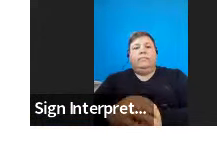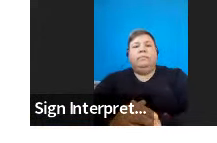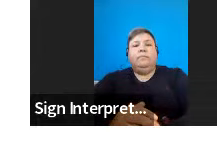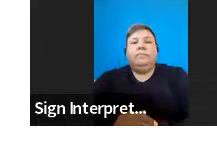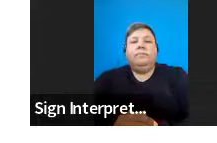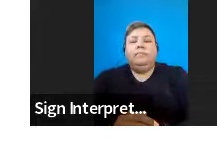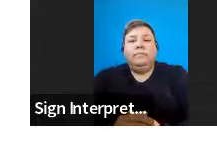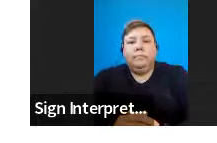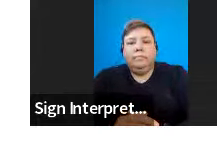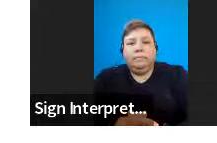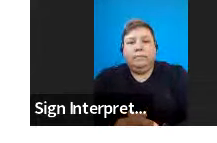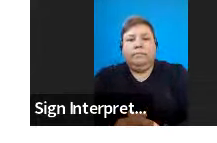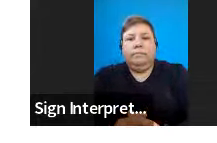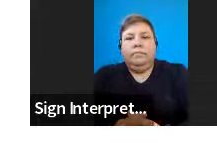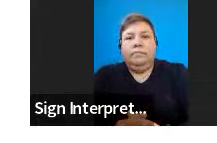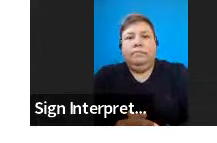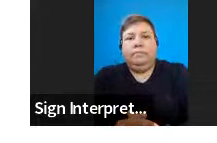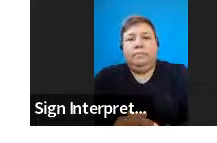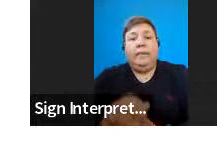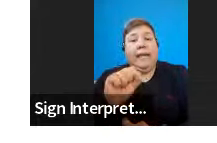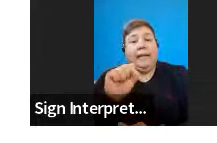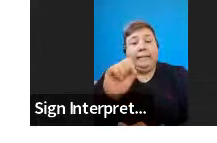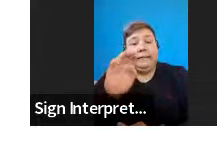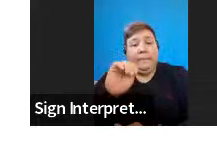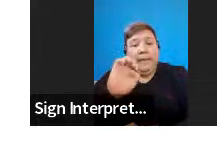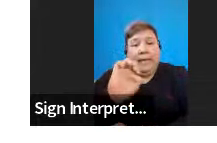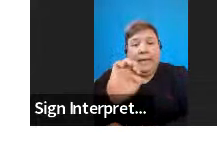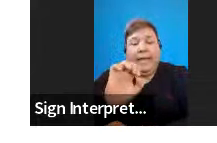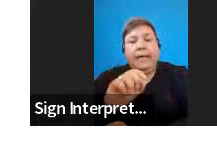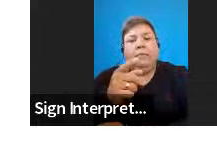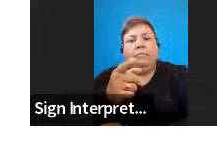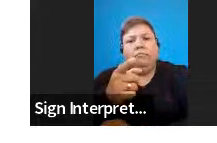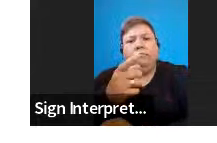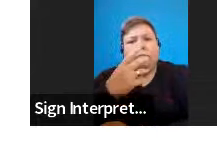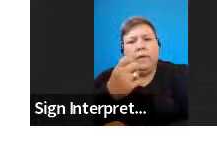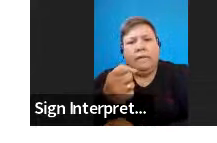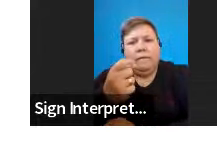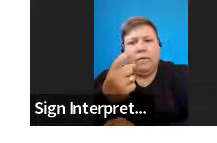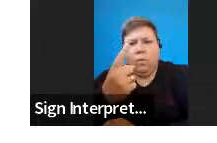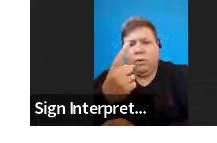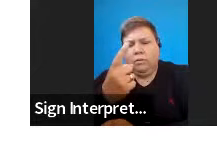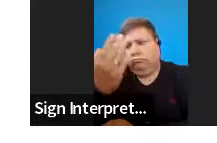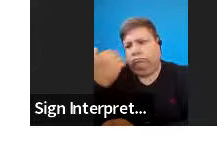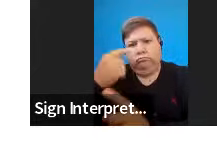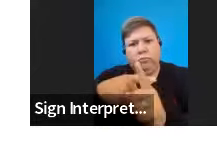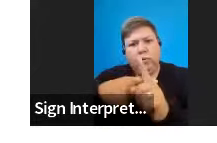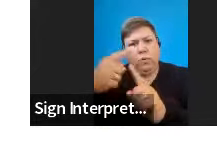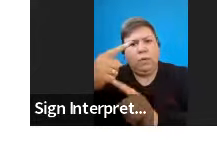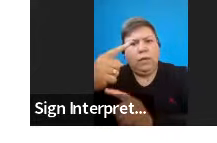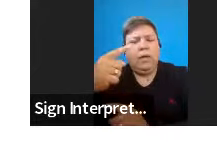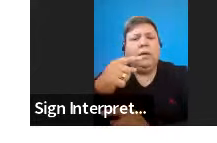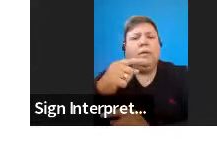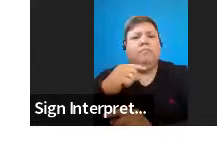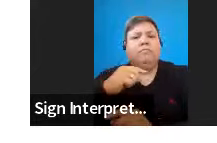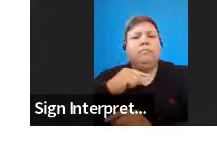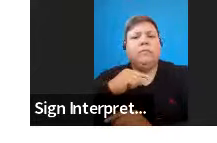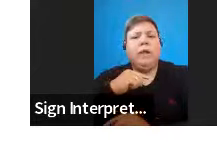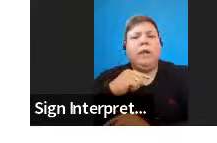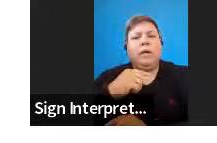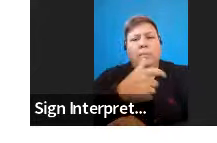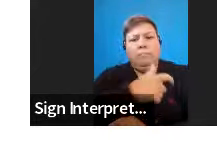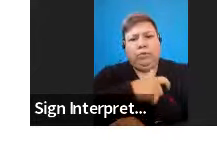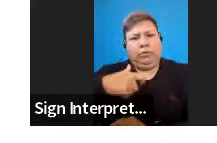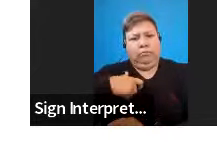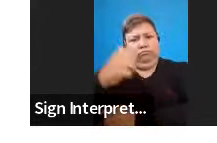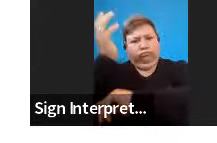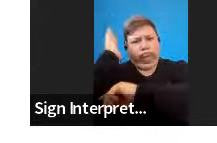So, colleagues, SMMEs. You've heard on the SONA last week, the president spoke about the SMMEs and he made an emphasis,